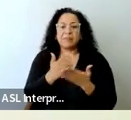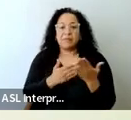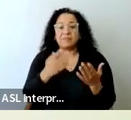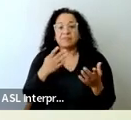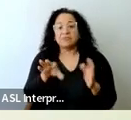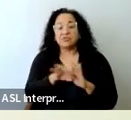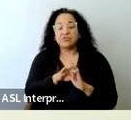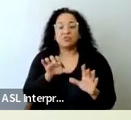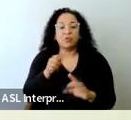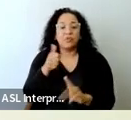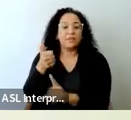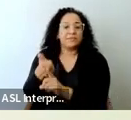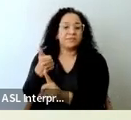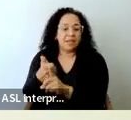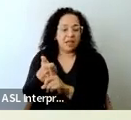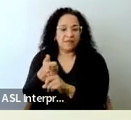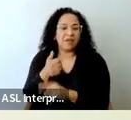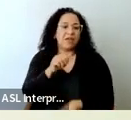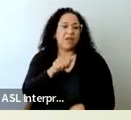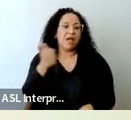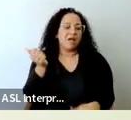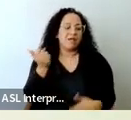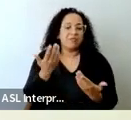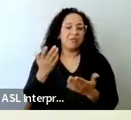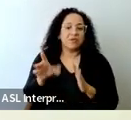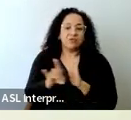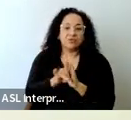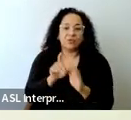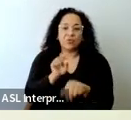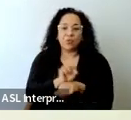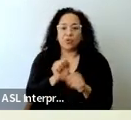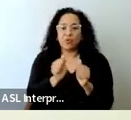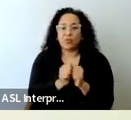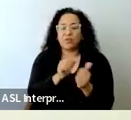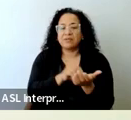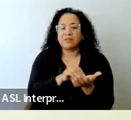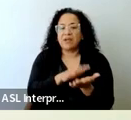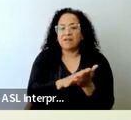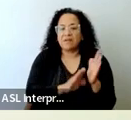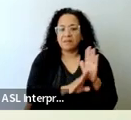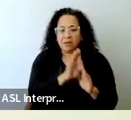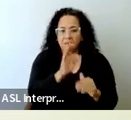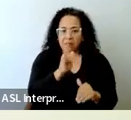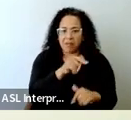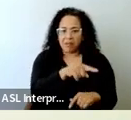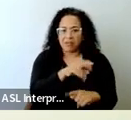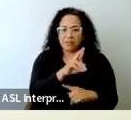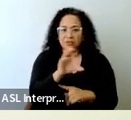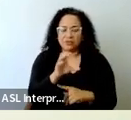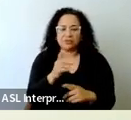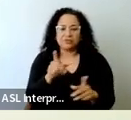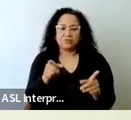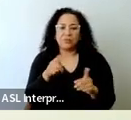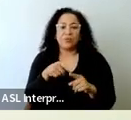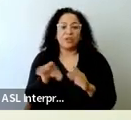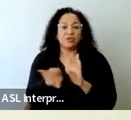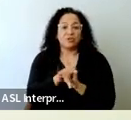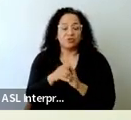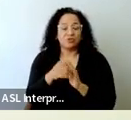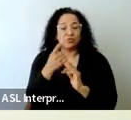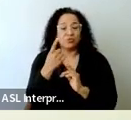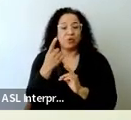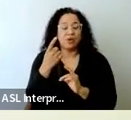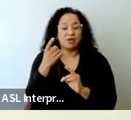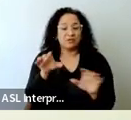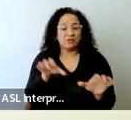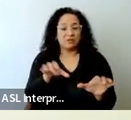choose to do it themselves, and others may choose to work with a document developed by the regional center. And when they choose to have one done,